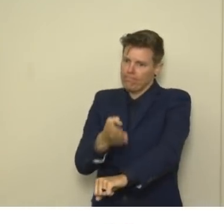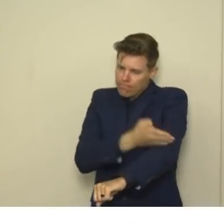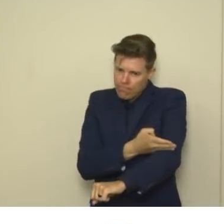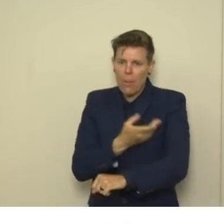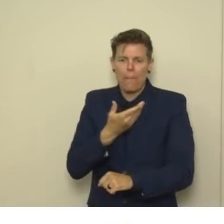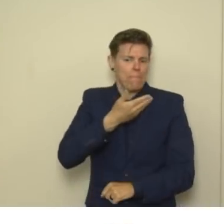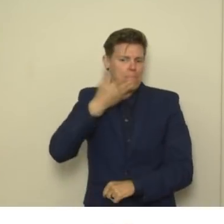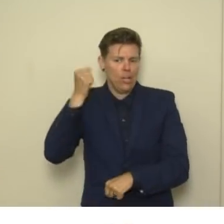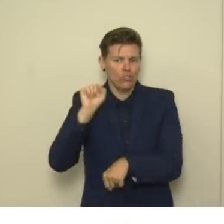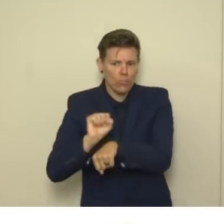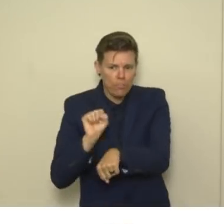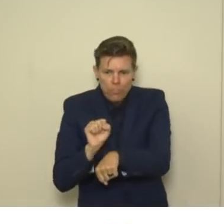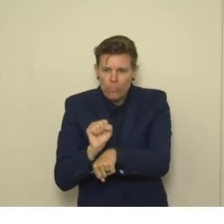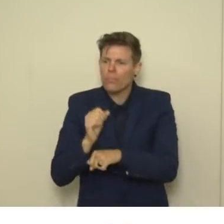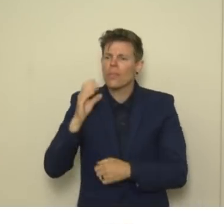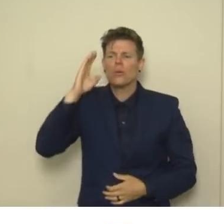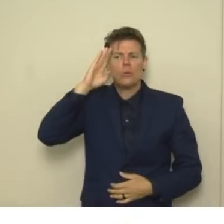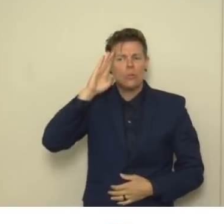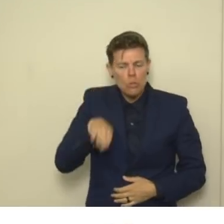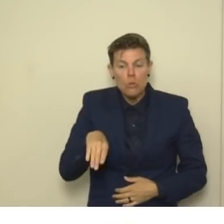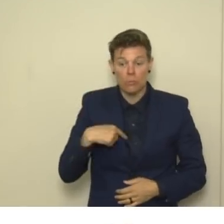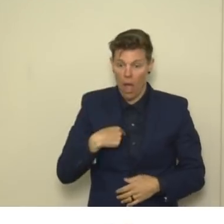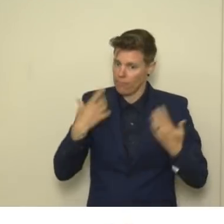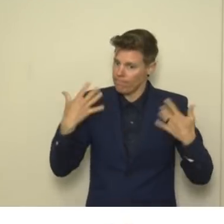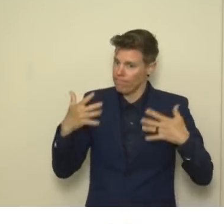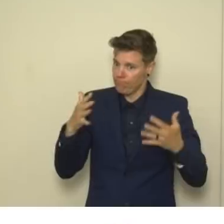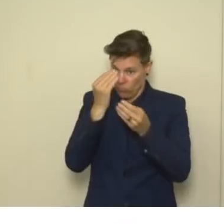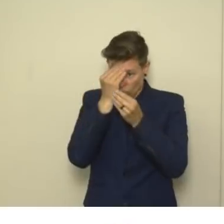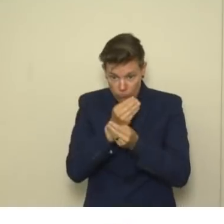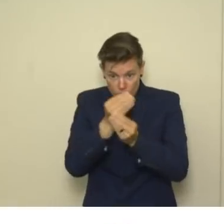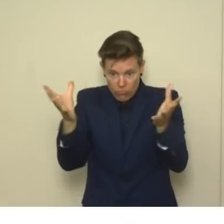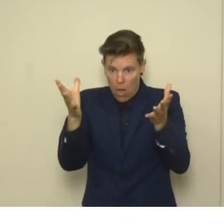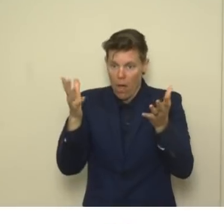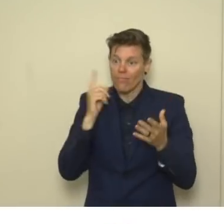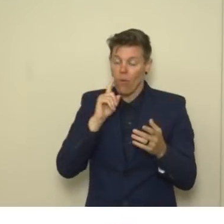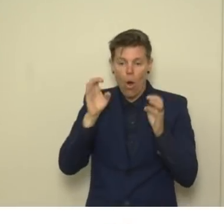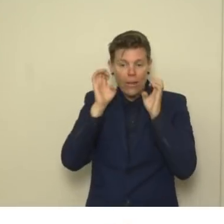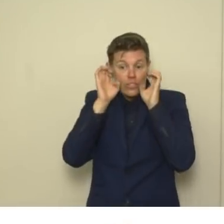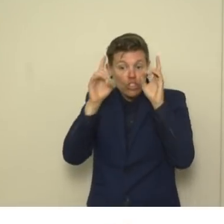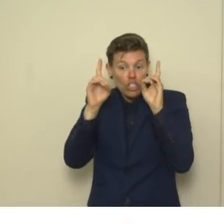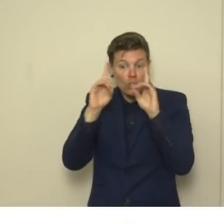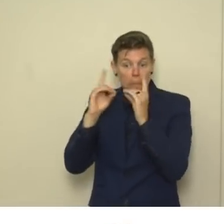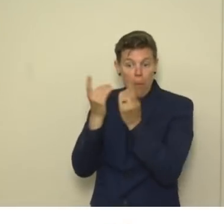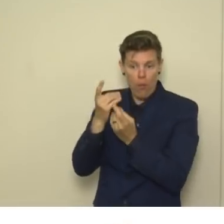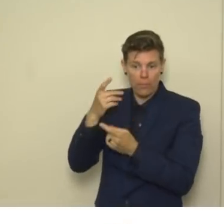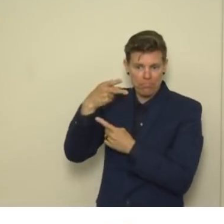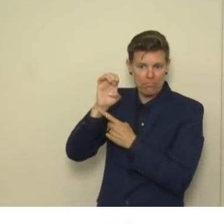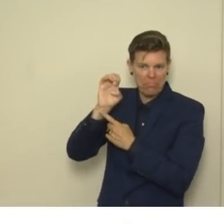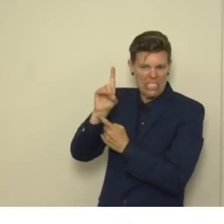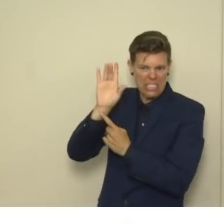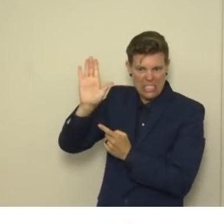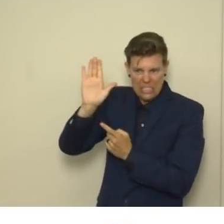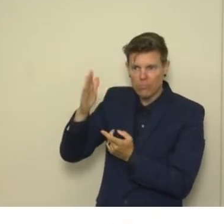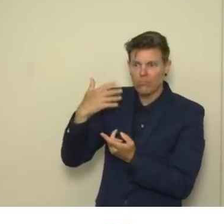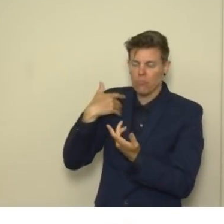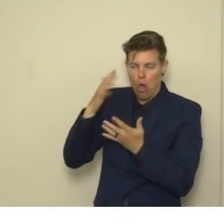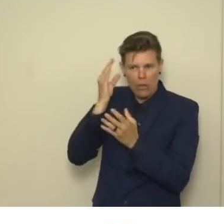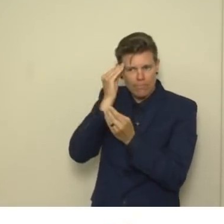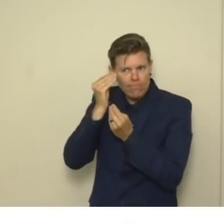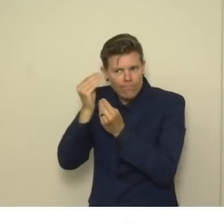public education department, and you can see today when we're not looking at slides, and you see all the people up here, every cabinet member